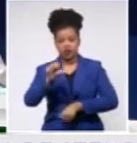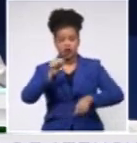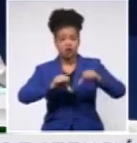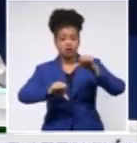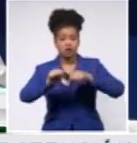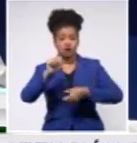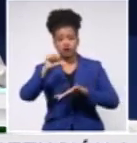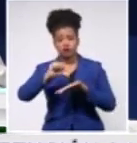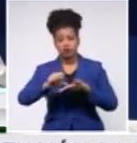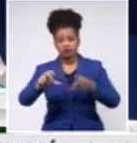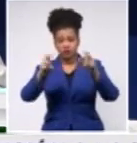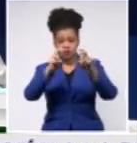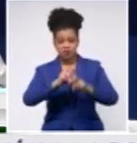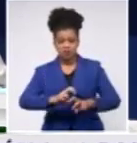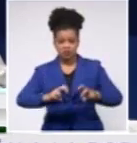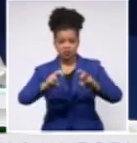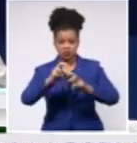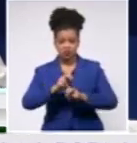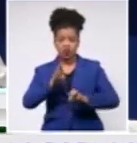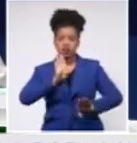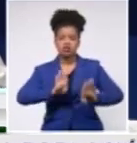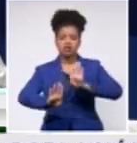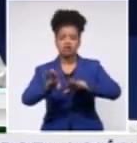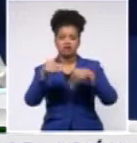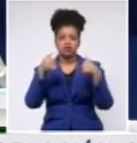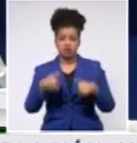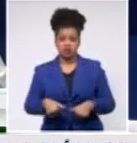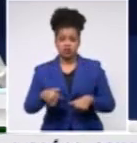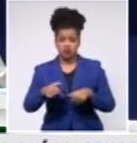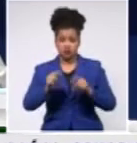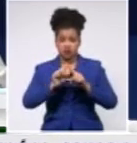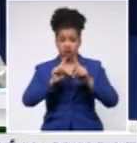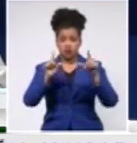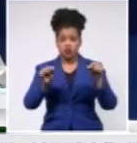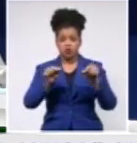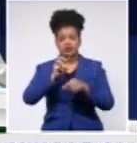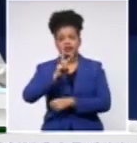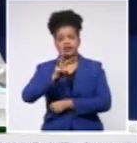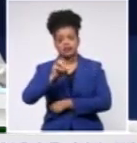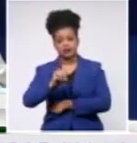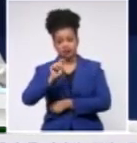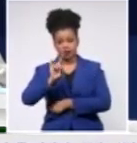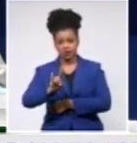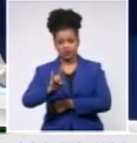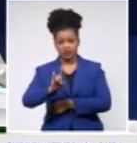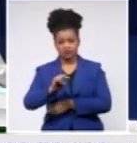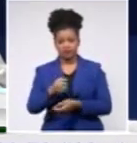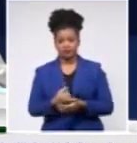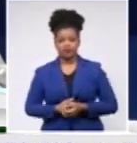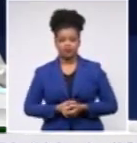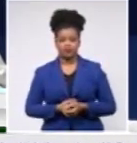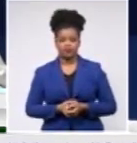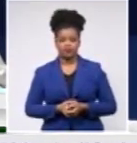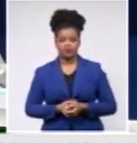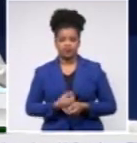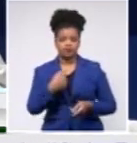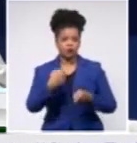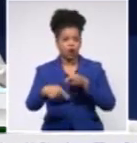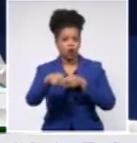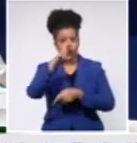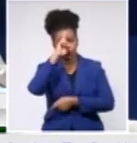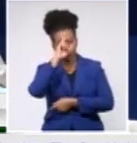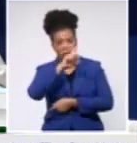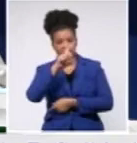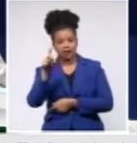176 in the National Center for Genetics, 101 in the Naval Hospital, and 27 in the